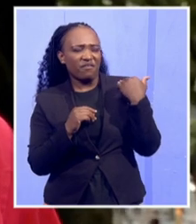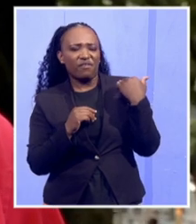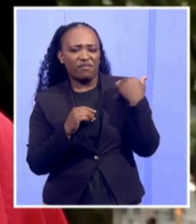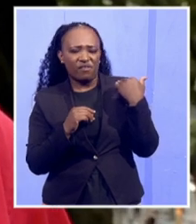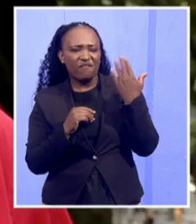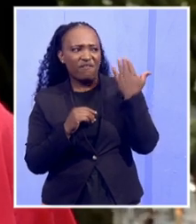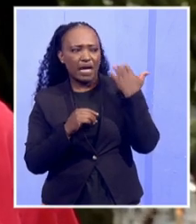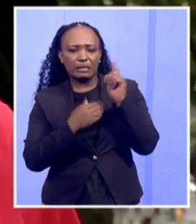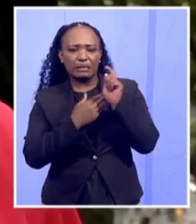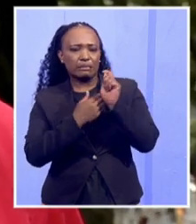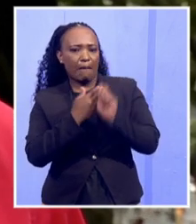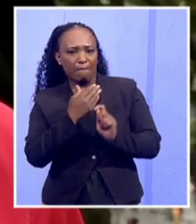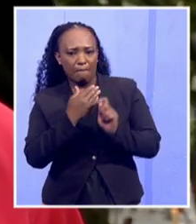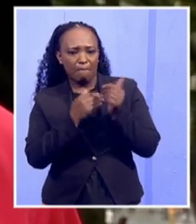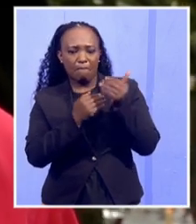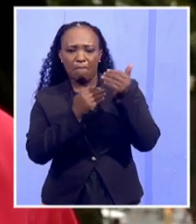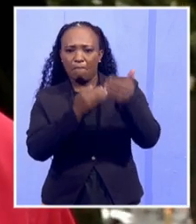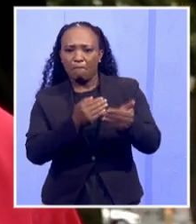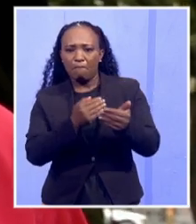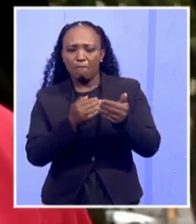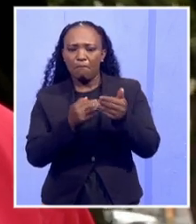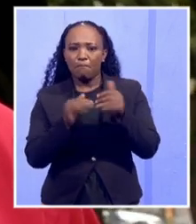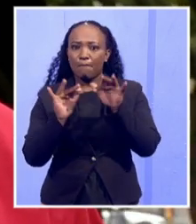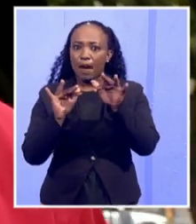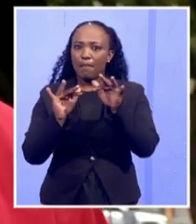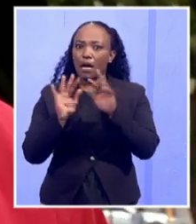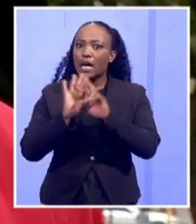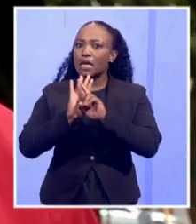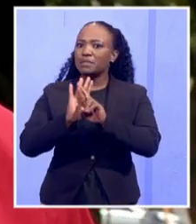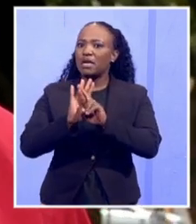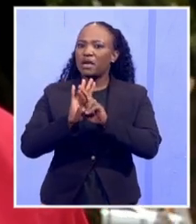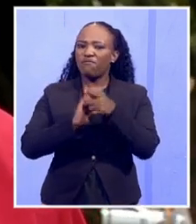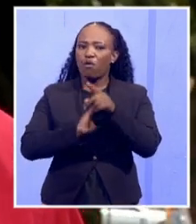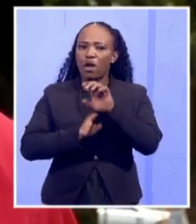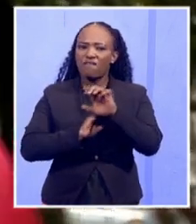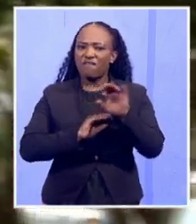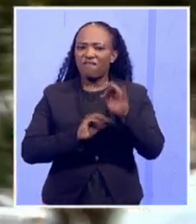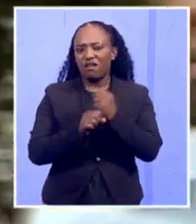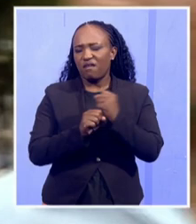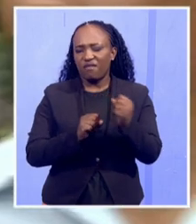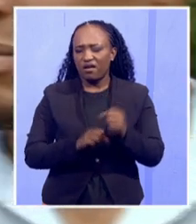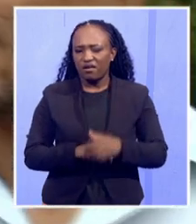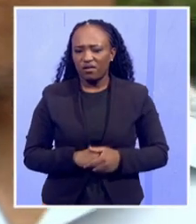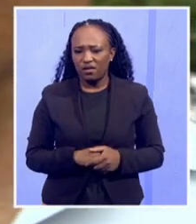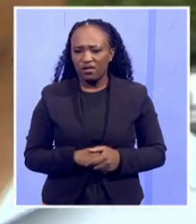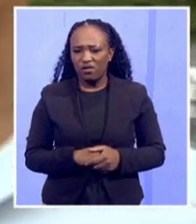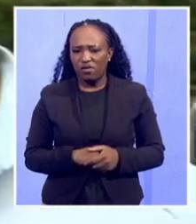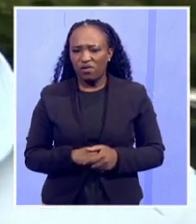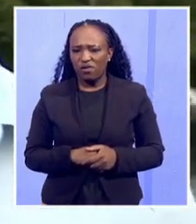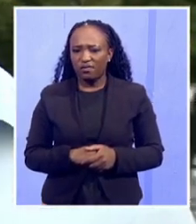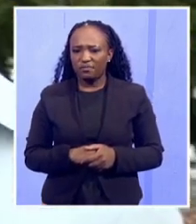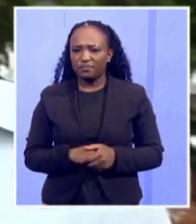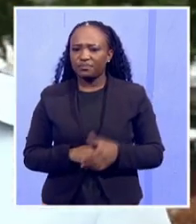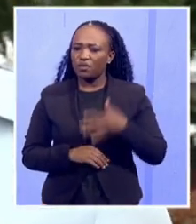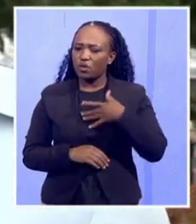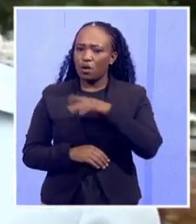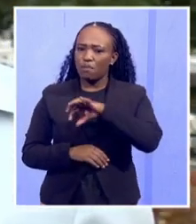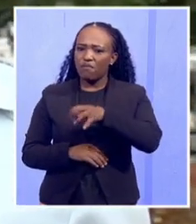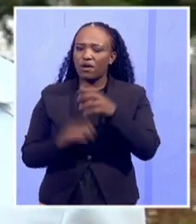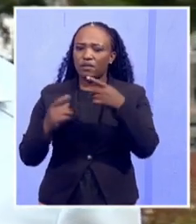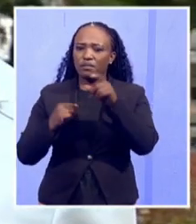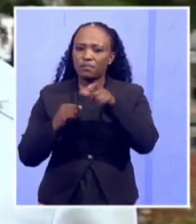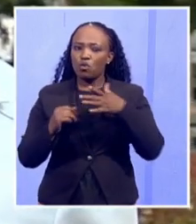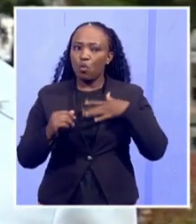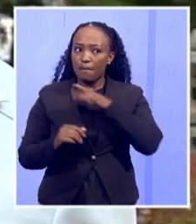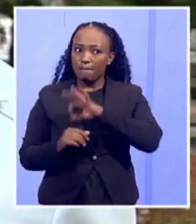I never assumed an office of being a public representative of the EFF. Would you like to see your provincial chairperson walking out here as the